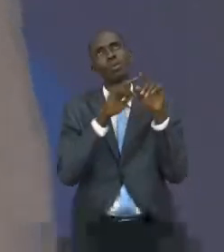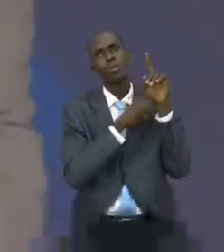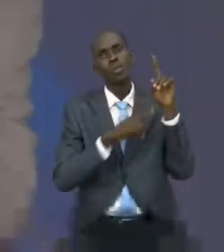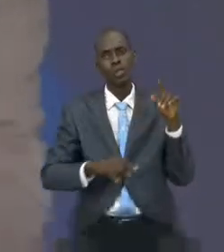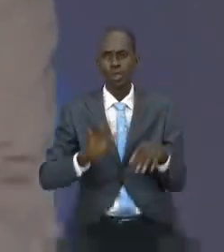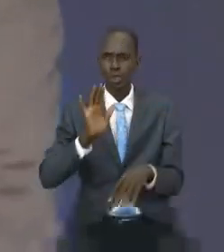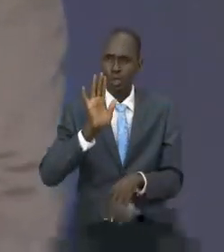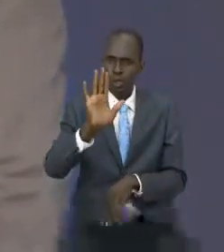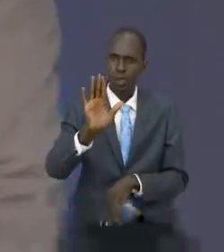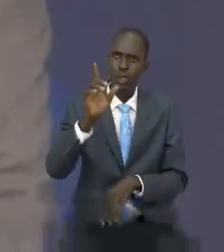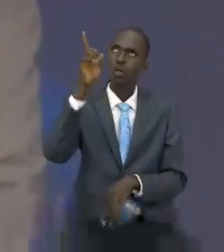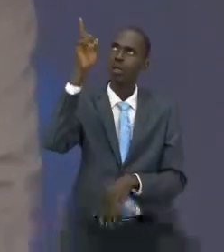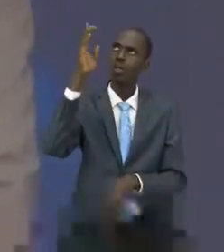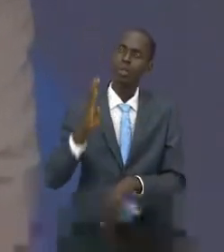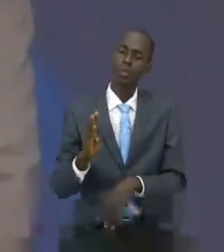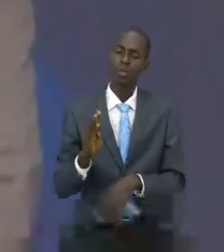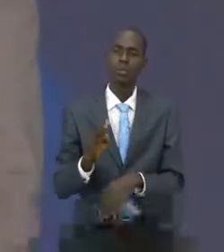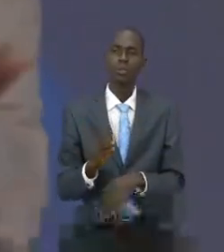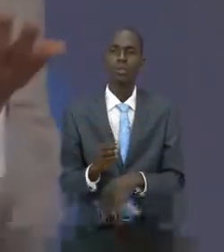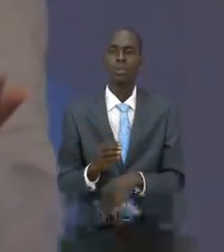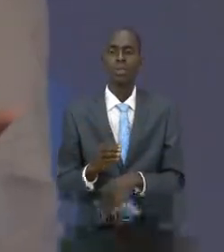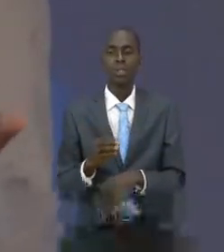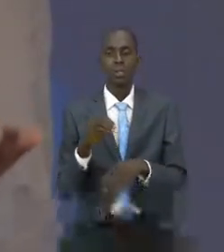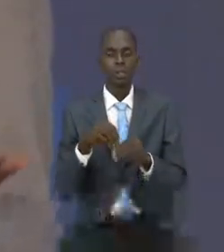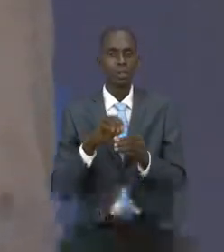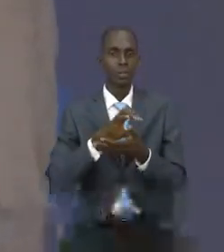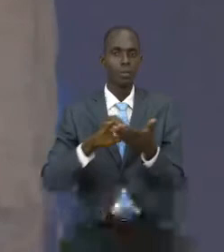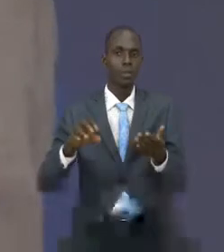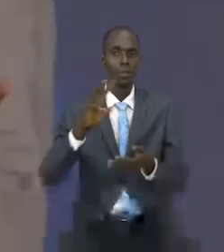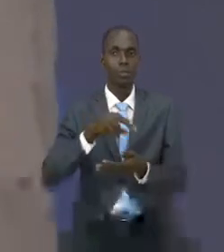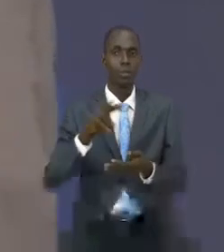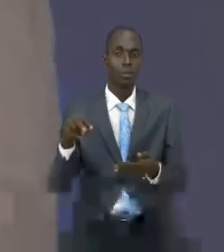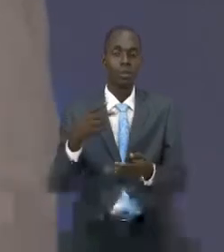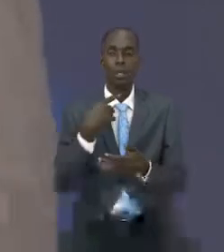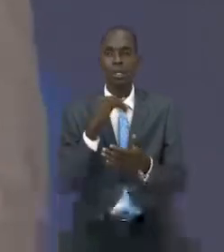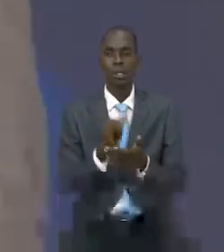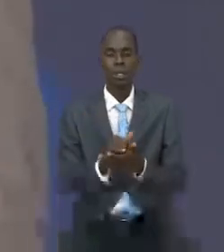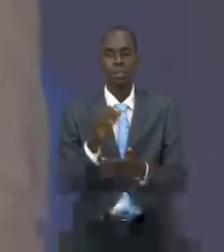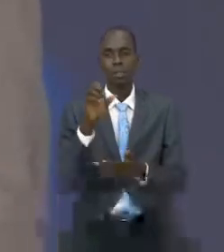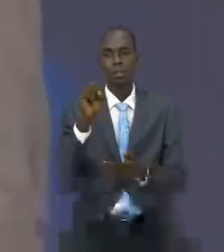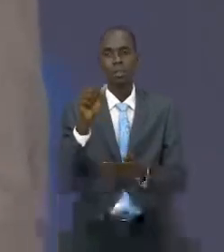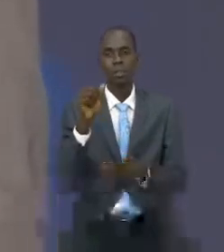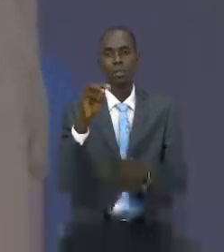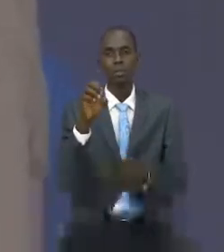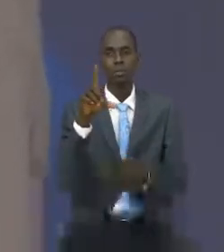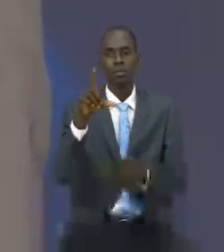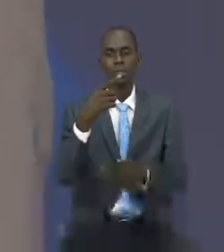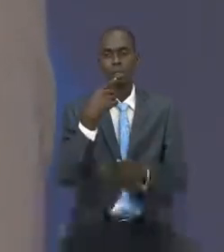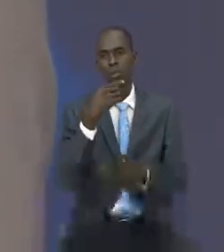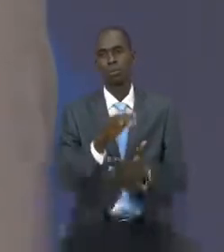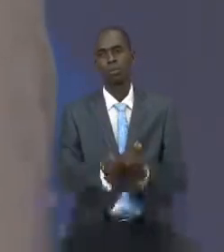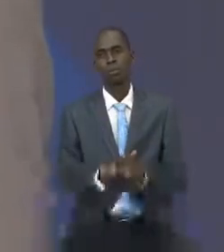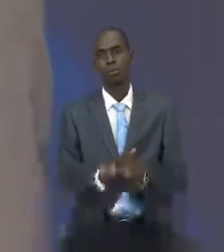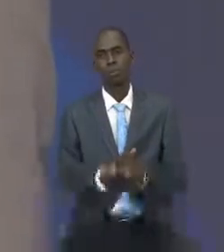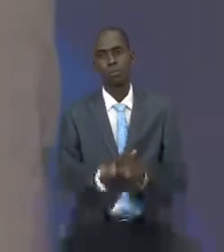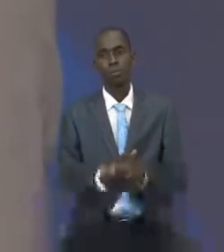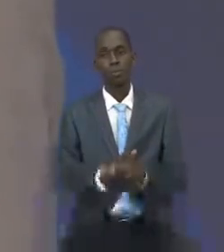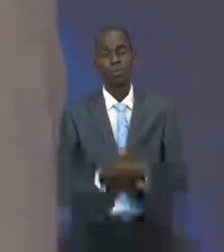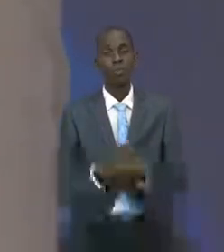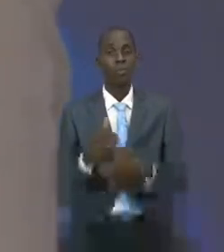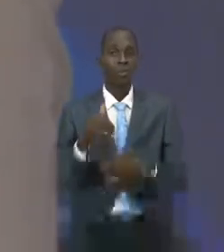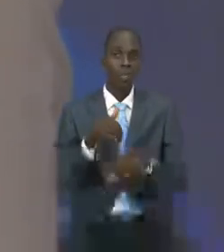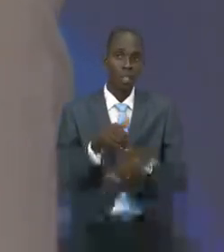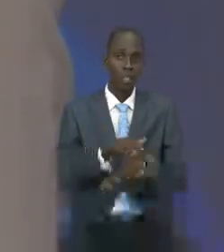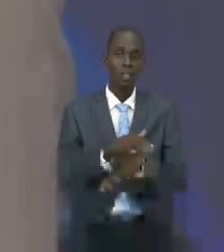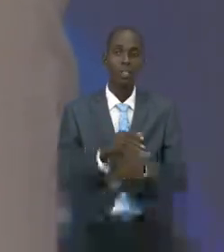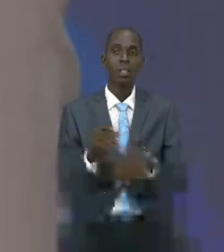in Gilgal. Verse 22, it says, and Samuel said, as the Lord has